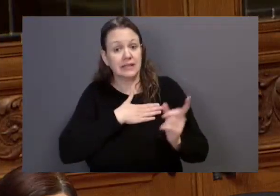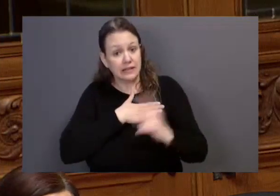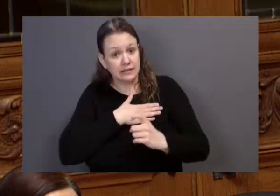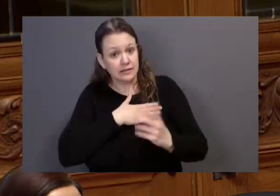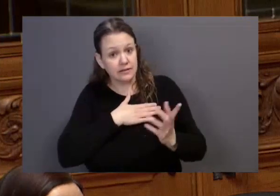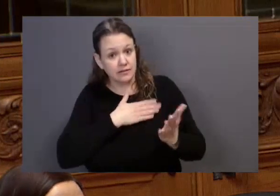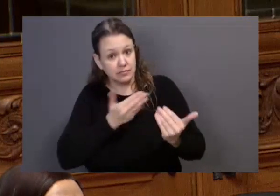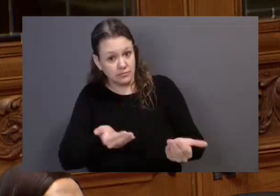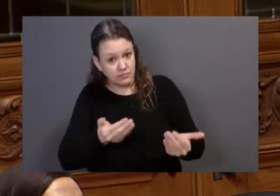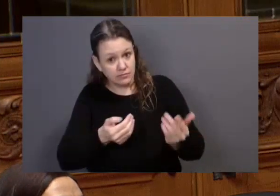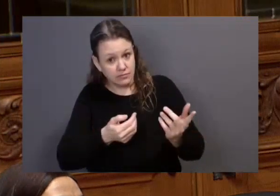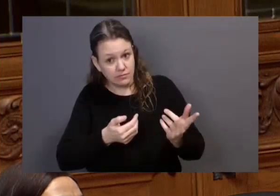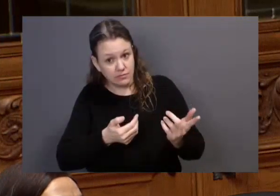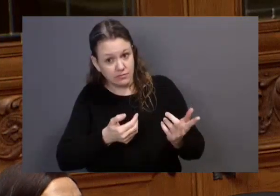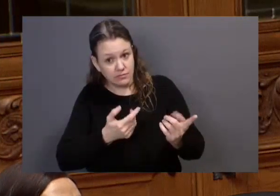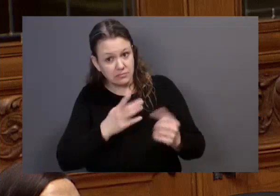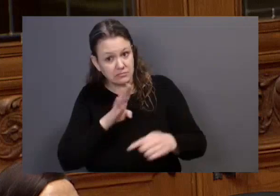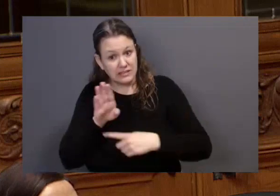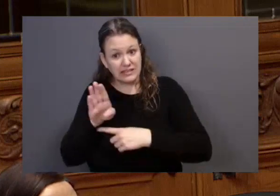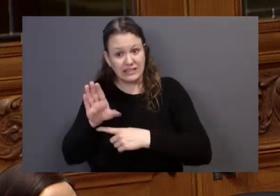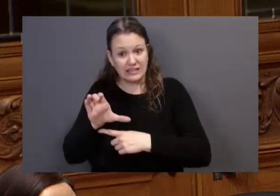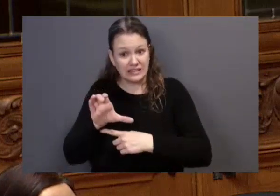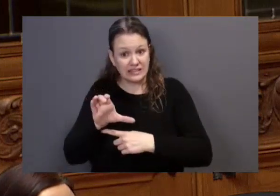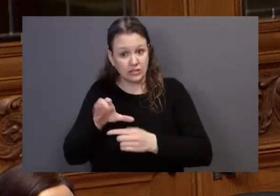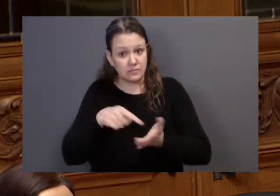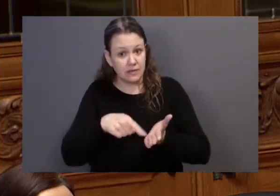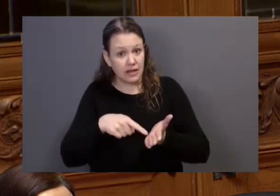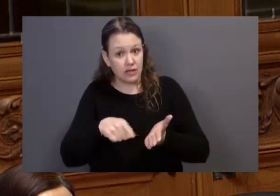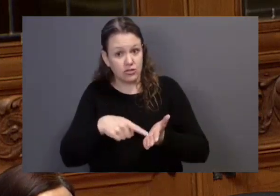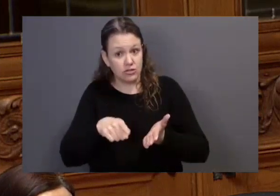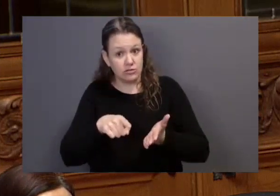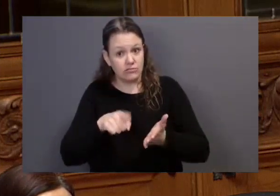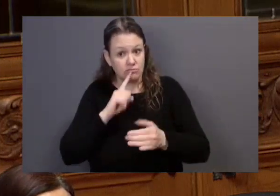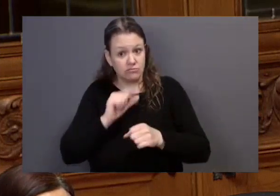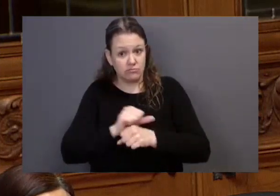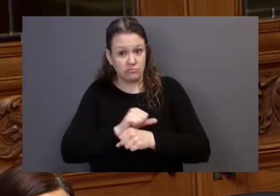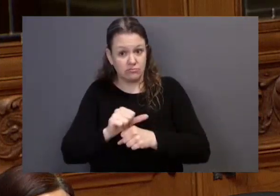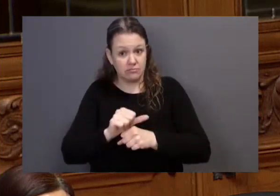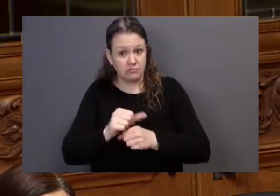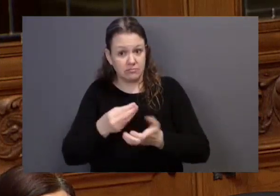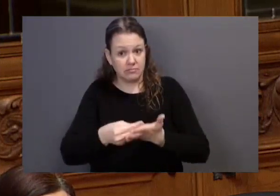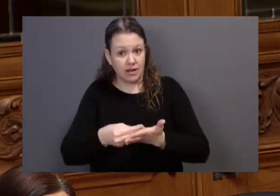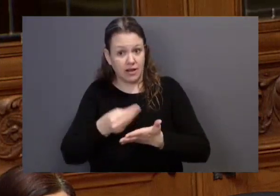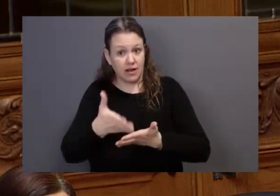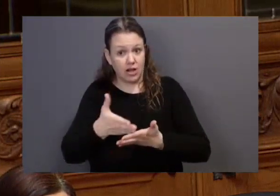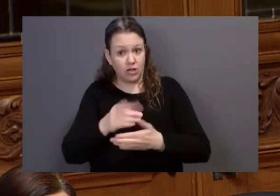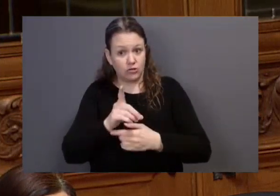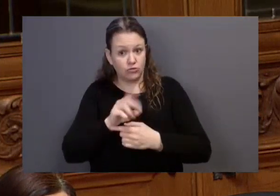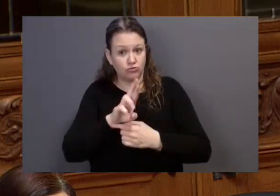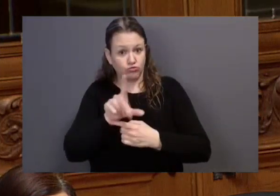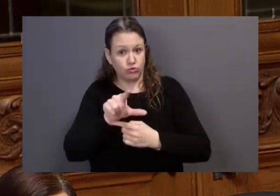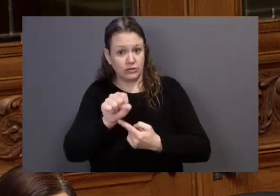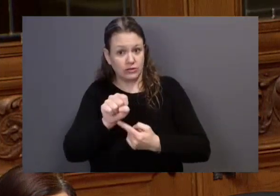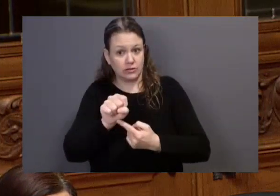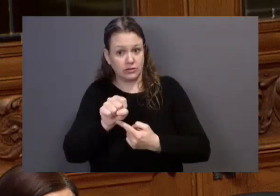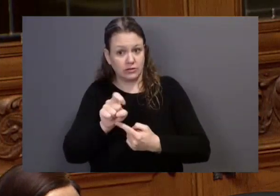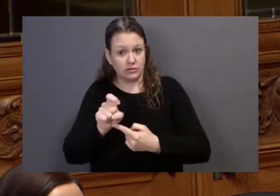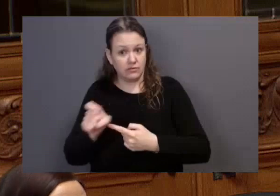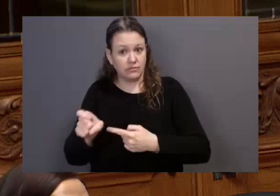BC taxpayers are literally buying the drugs for dealers to sell. Could you please turn his phone? Question.